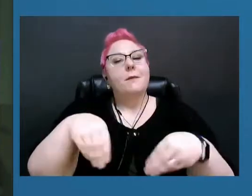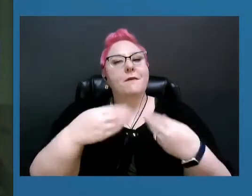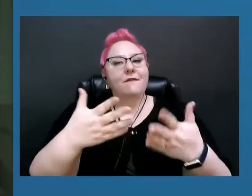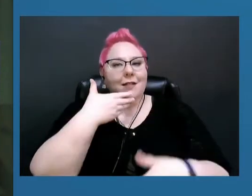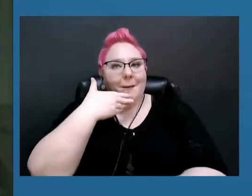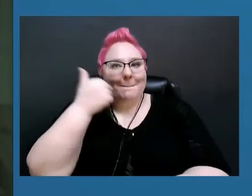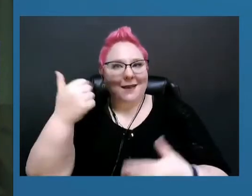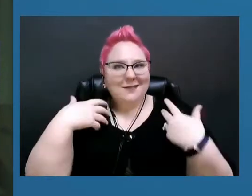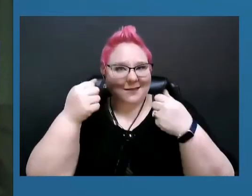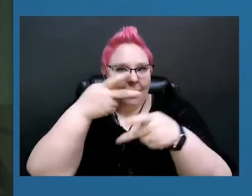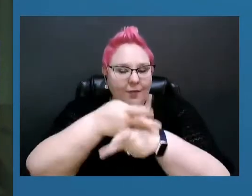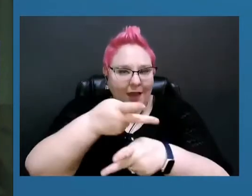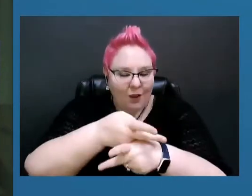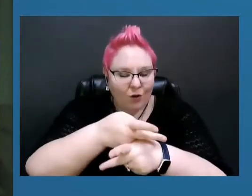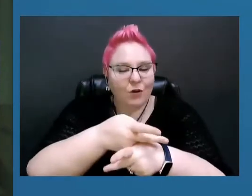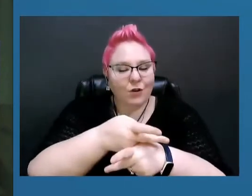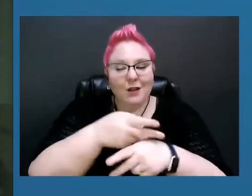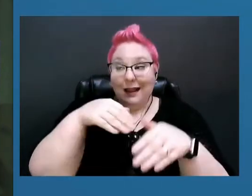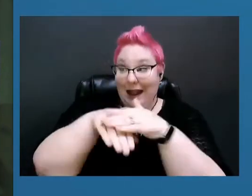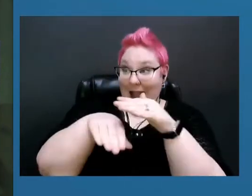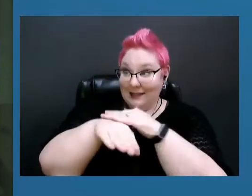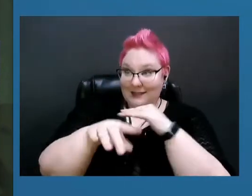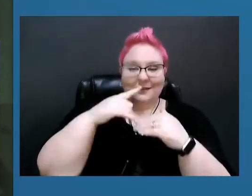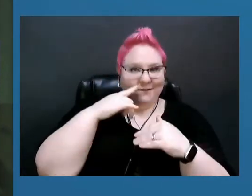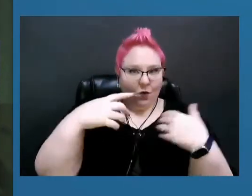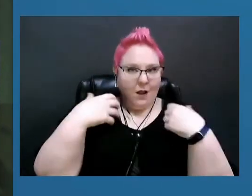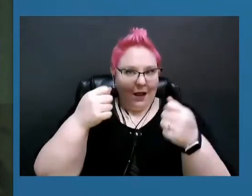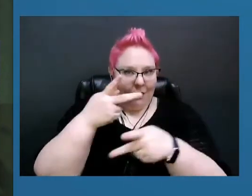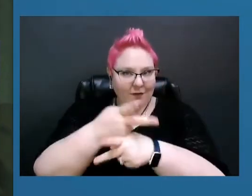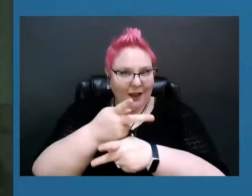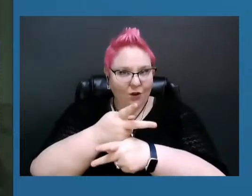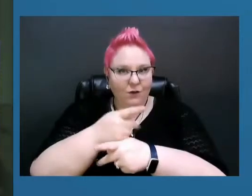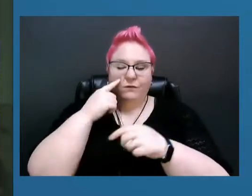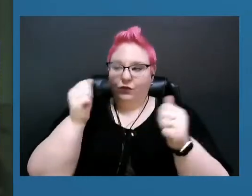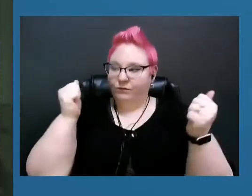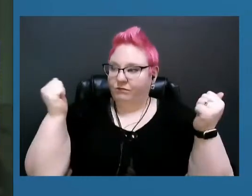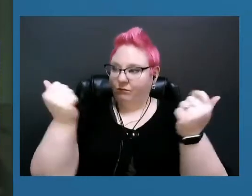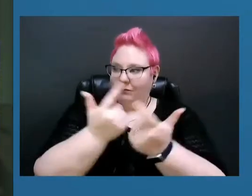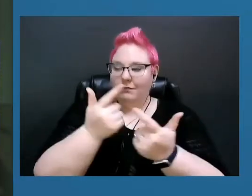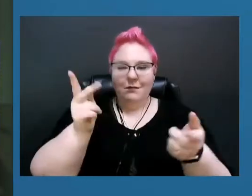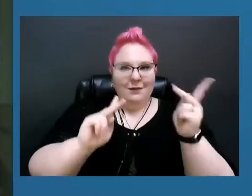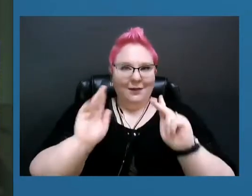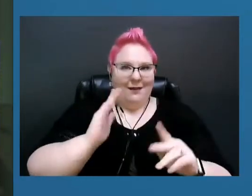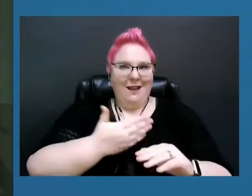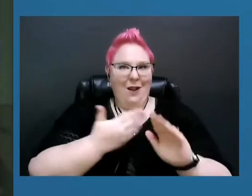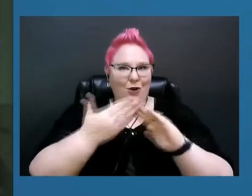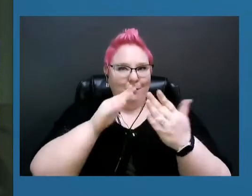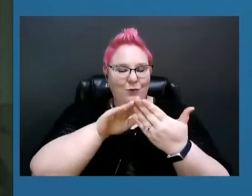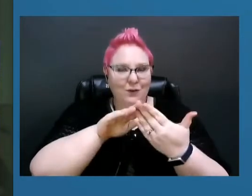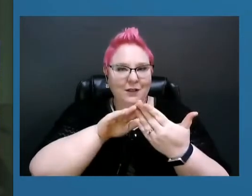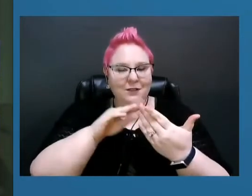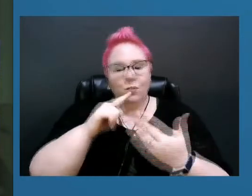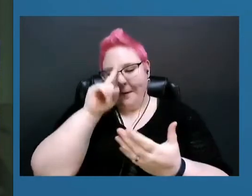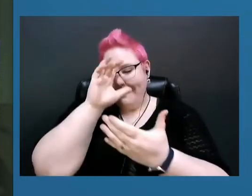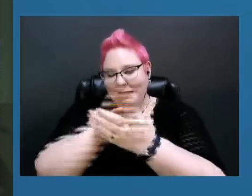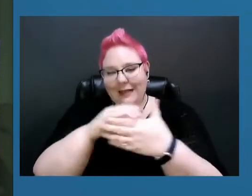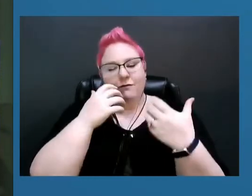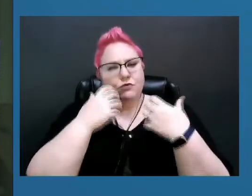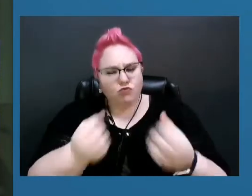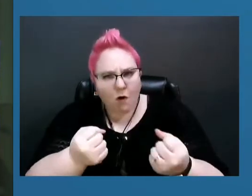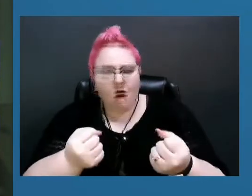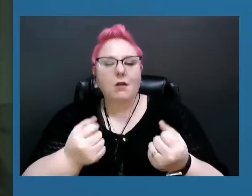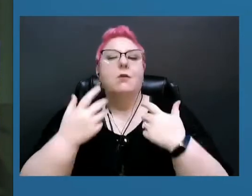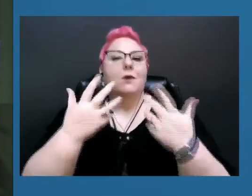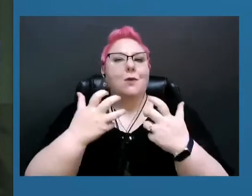health care and access to that care for everyone in our communities. We believe in that strongly, and we try to uphold